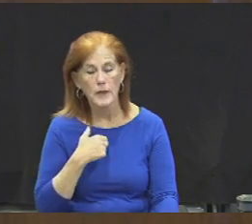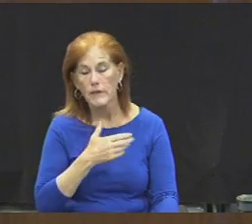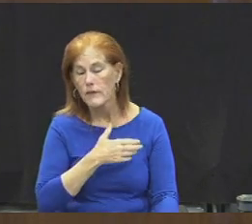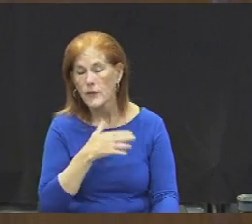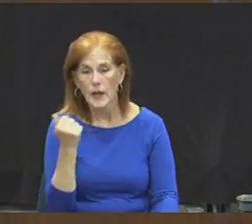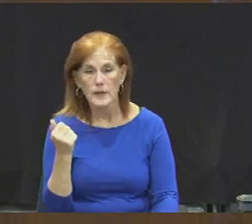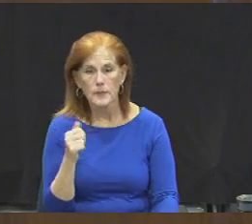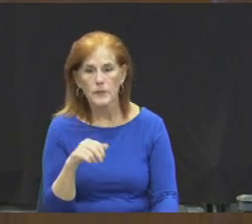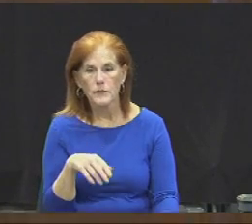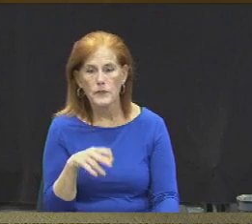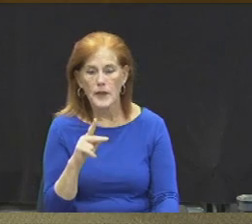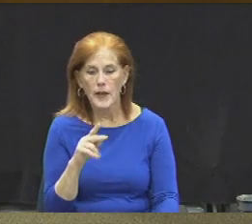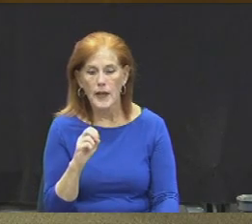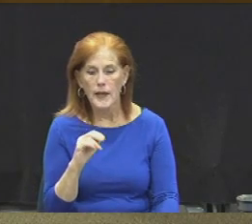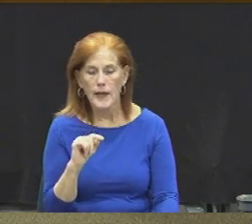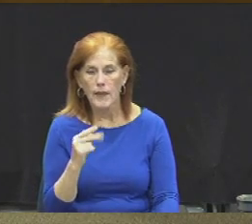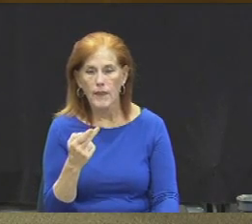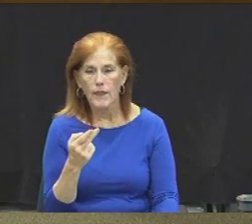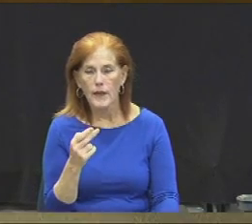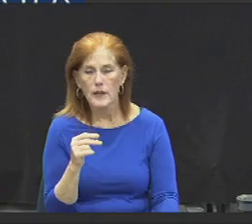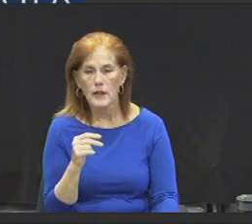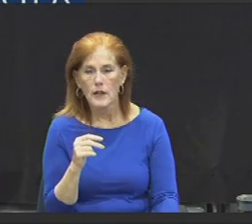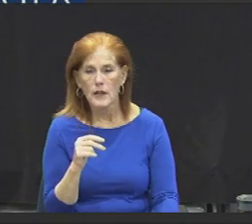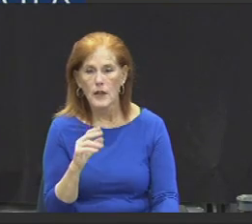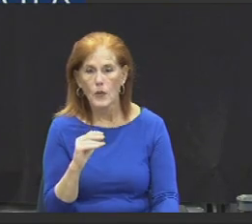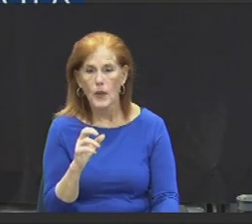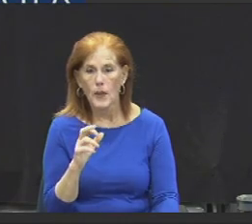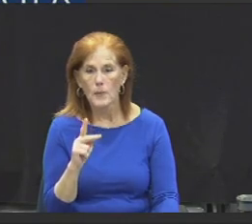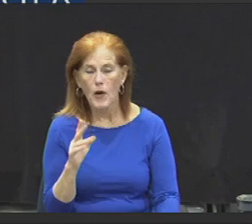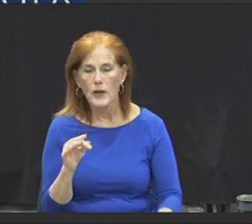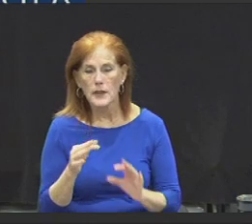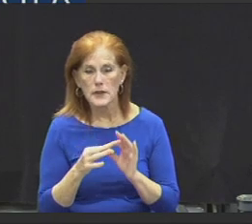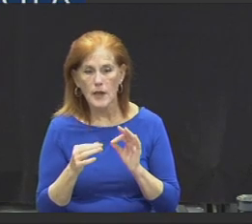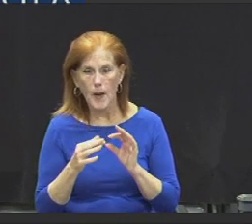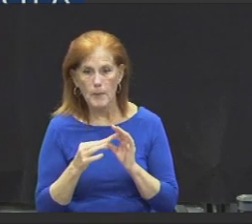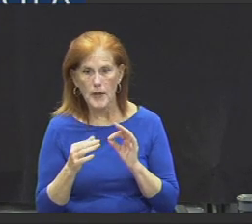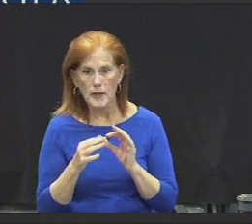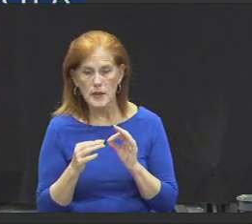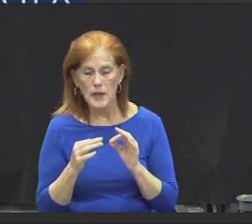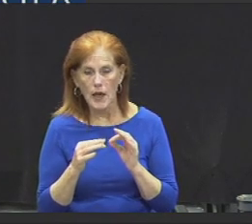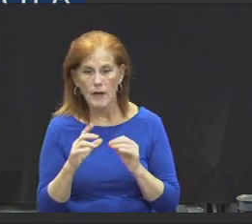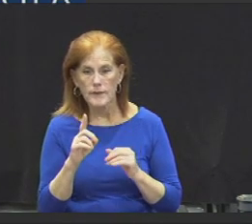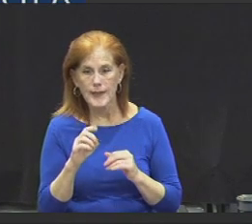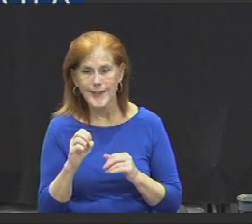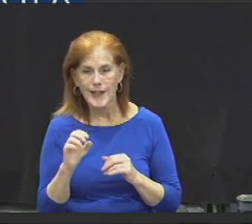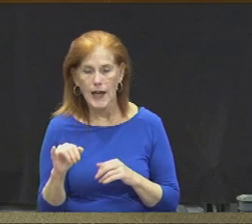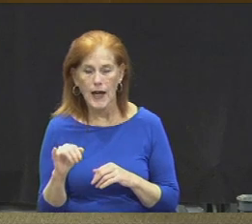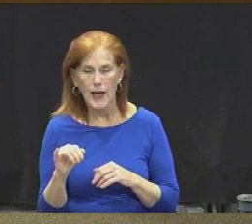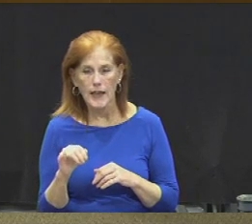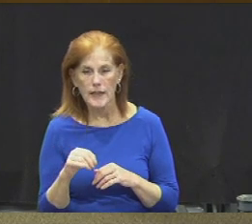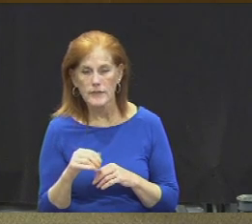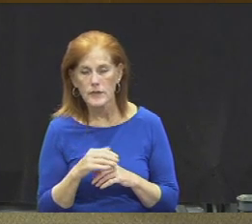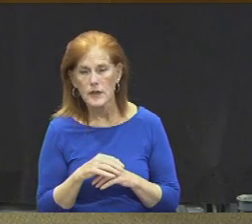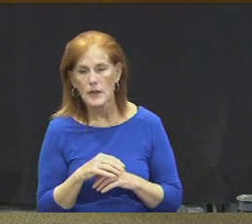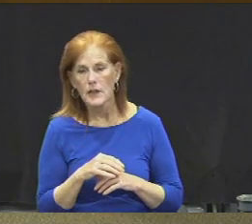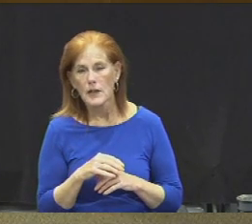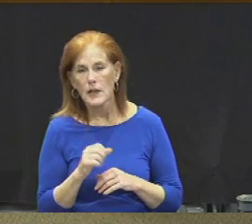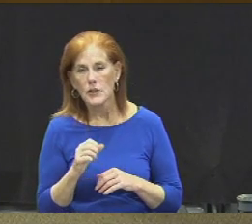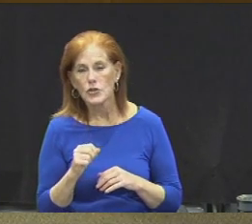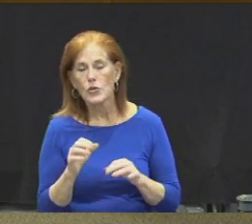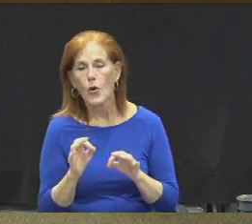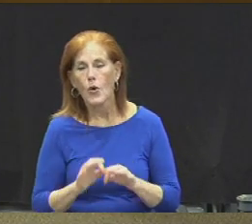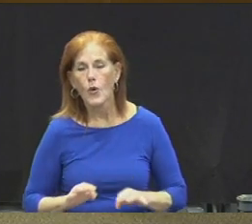Forgot about that. Keith, with Mark's comments of equity, diversity, and inclusion being